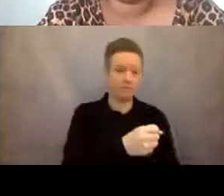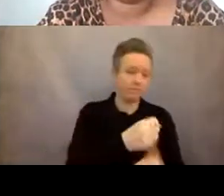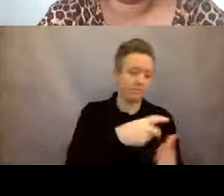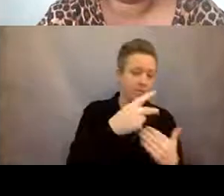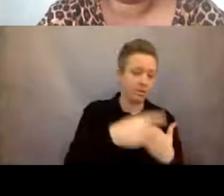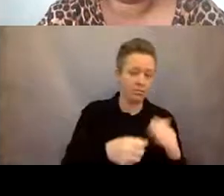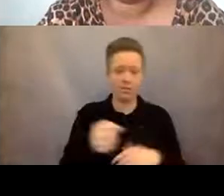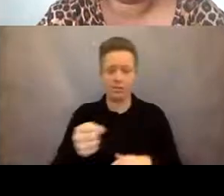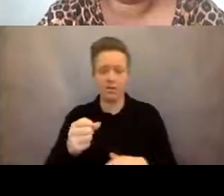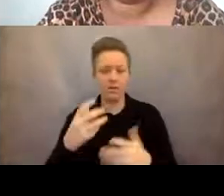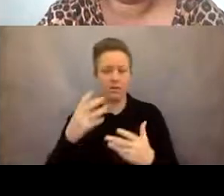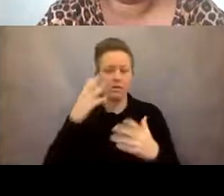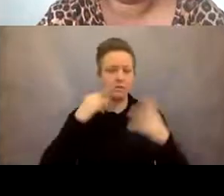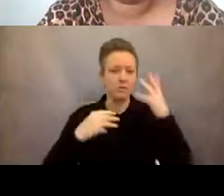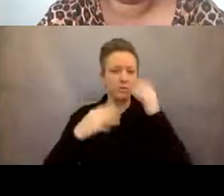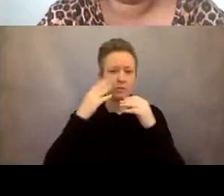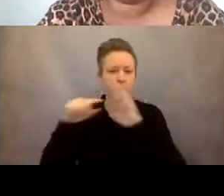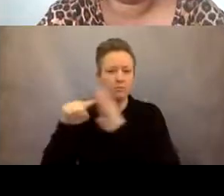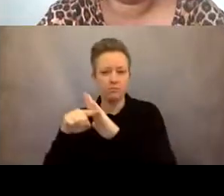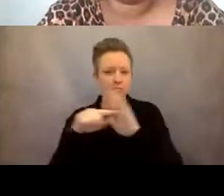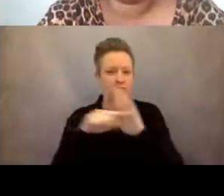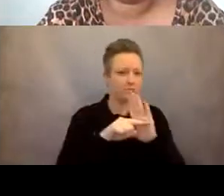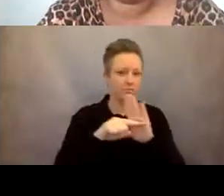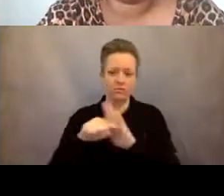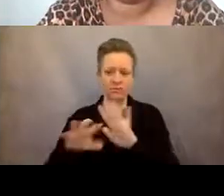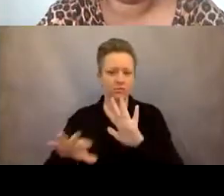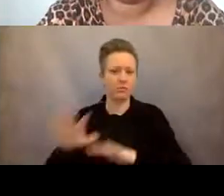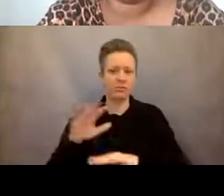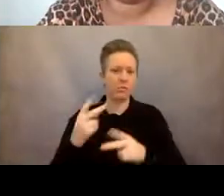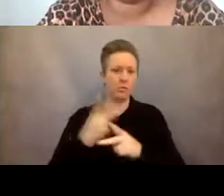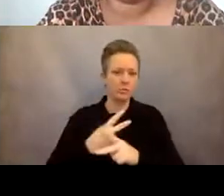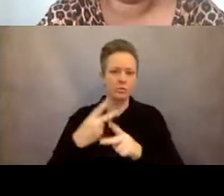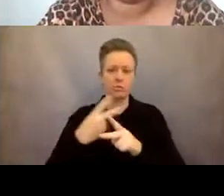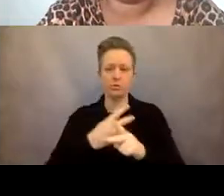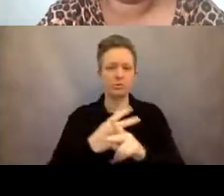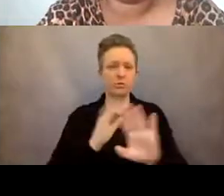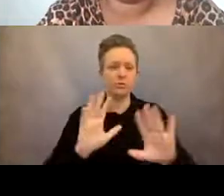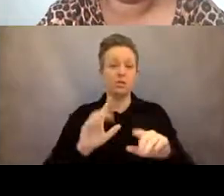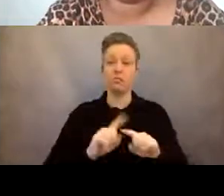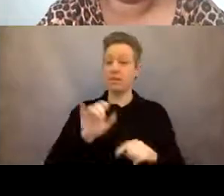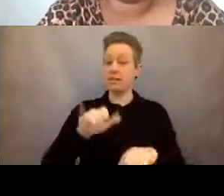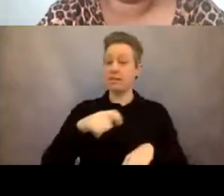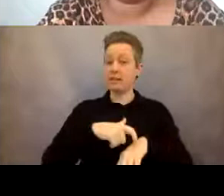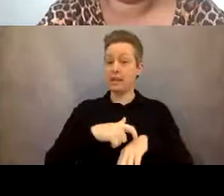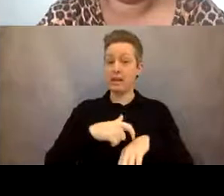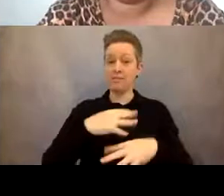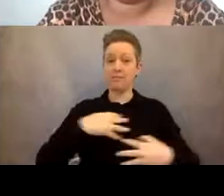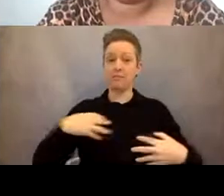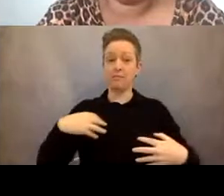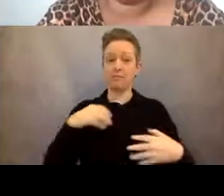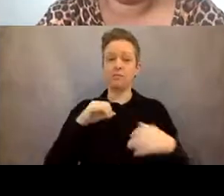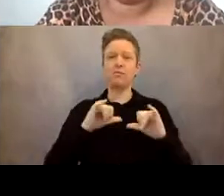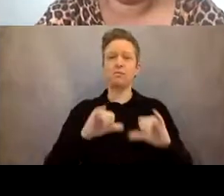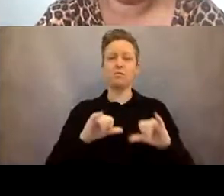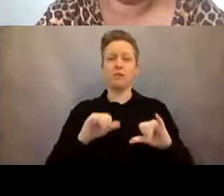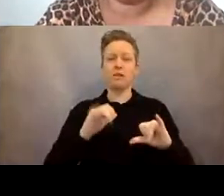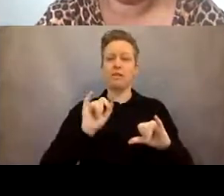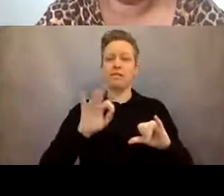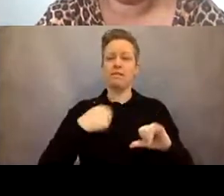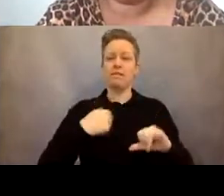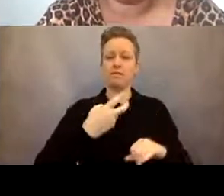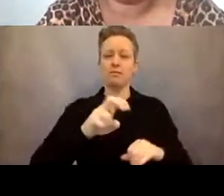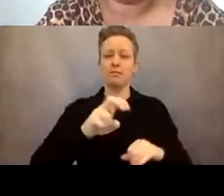all I could see was me trying to keep my daughter. And when I walked through the doors of Tamar's